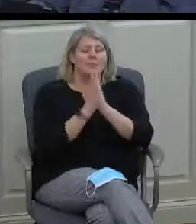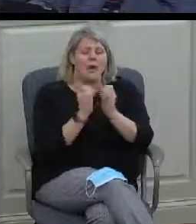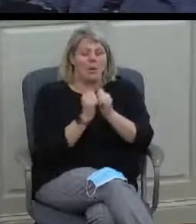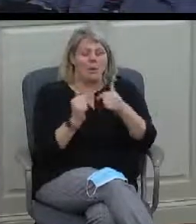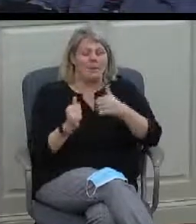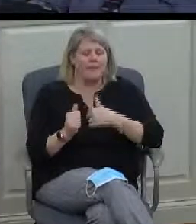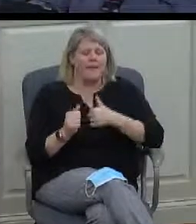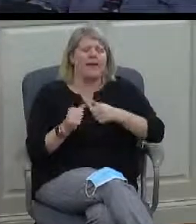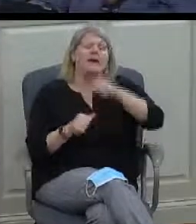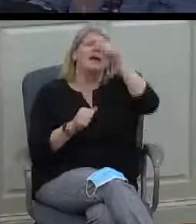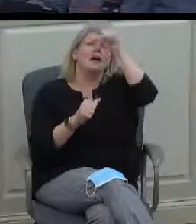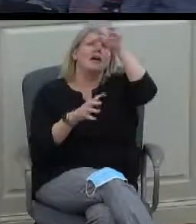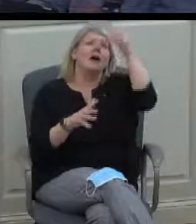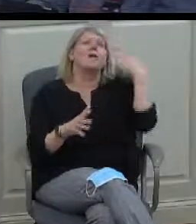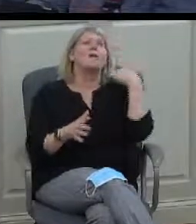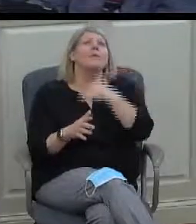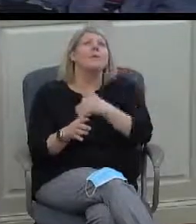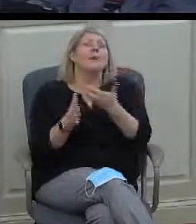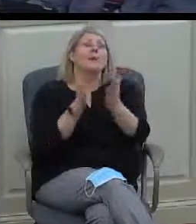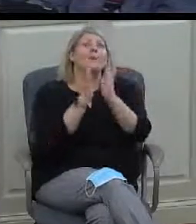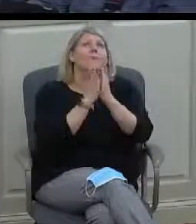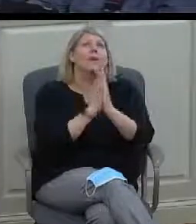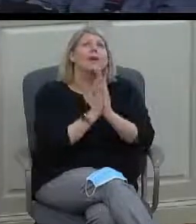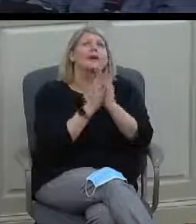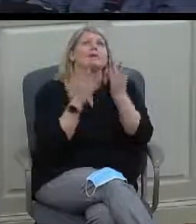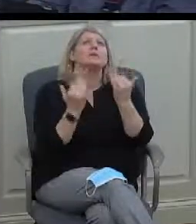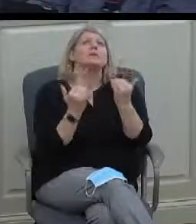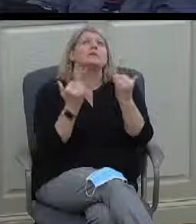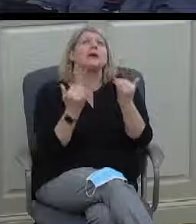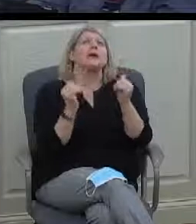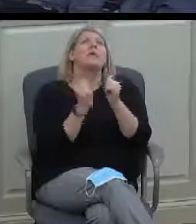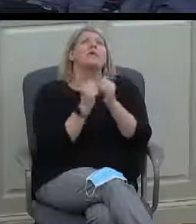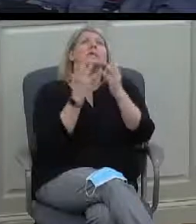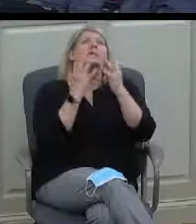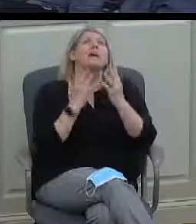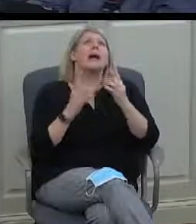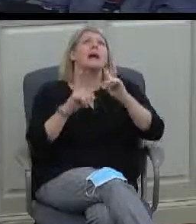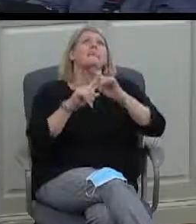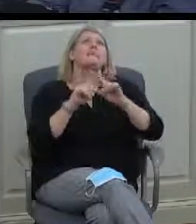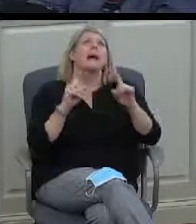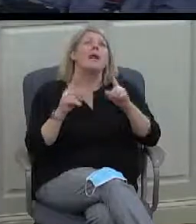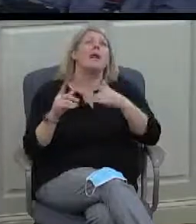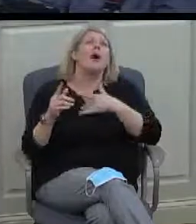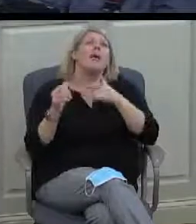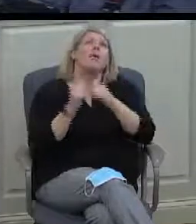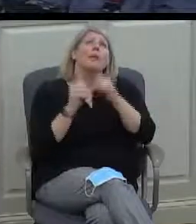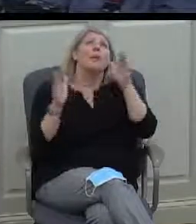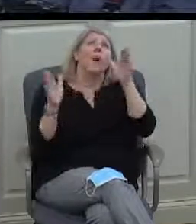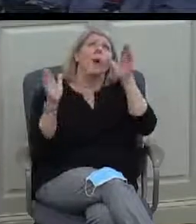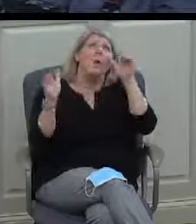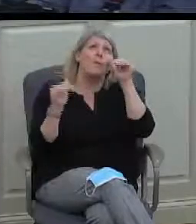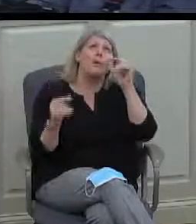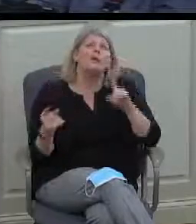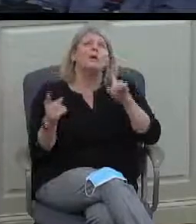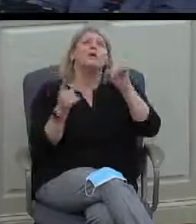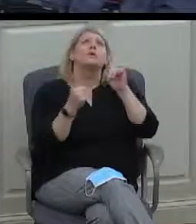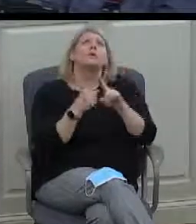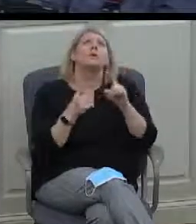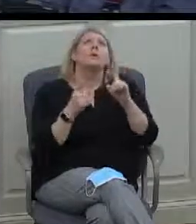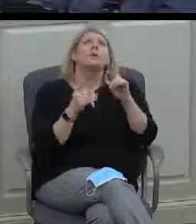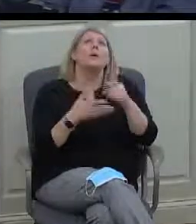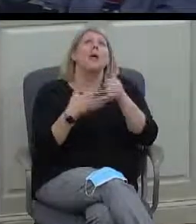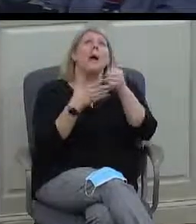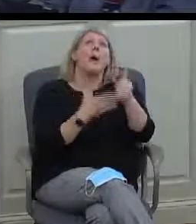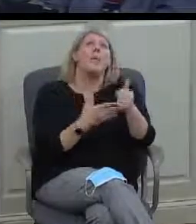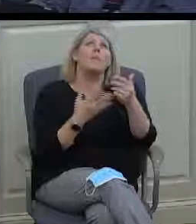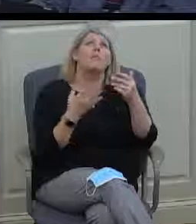Almighty God, I pray today with a sad but hopeful heart to put peace in the hearts of those who are filled with hate. I